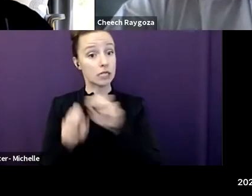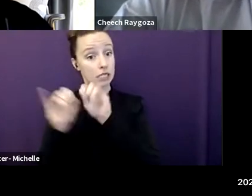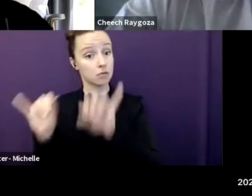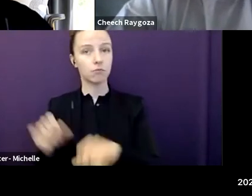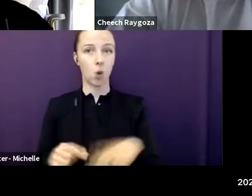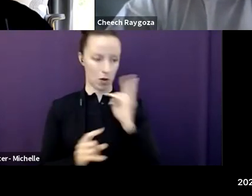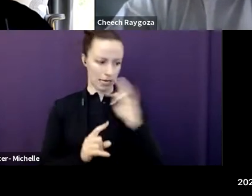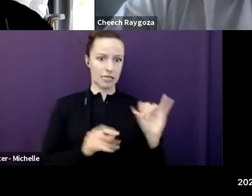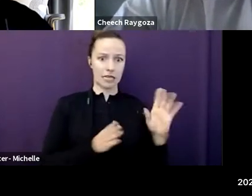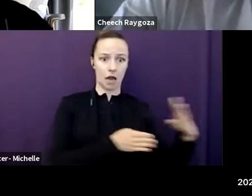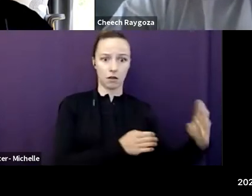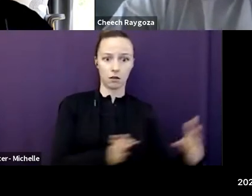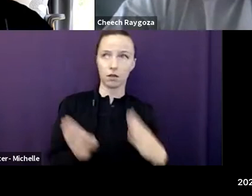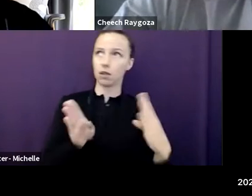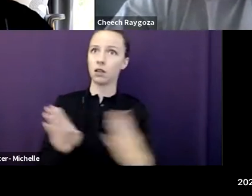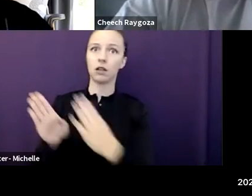right,